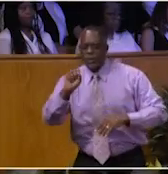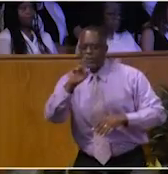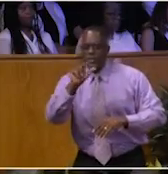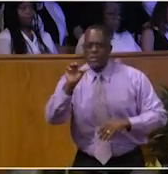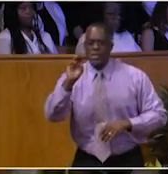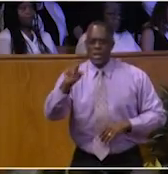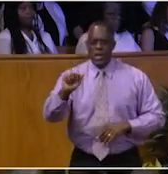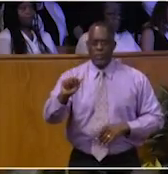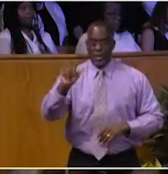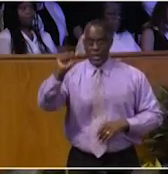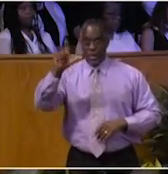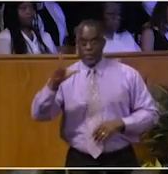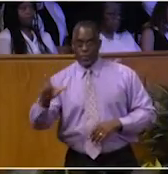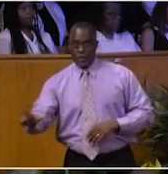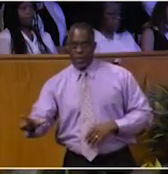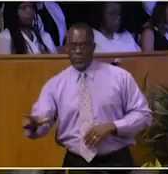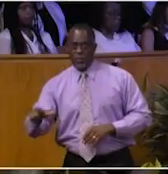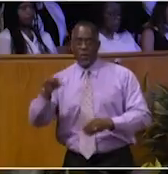of the Voting Rights Act of